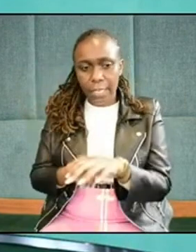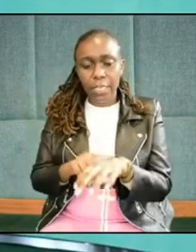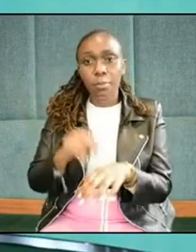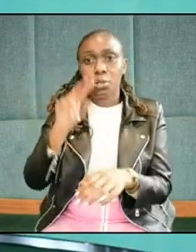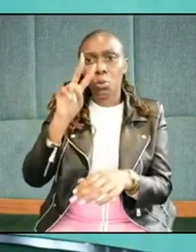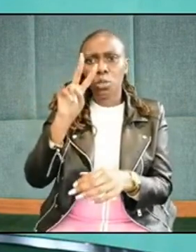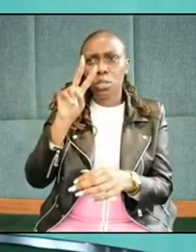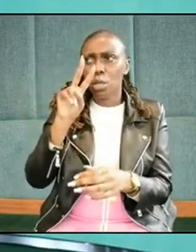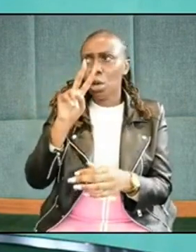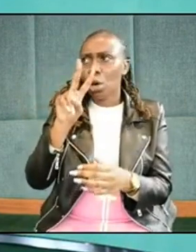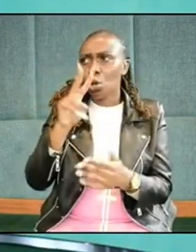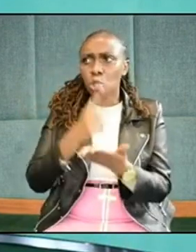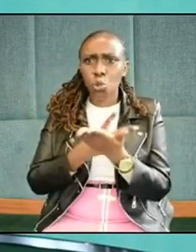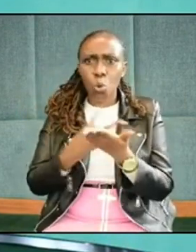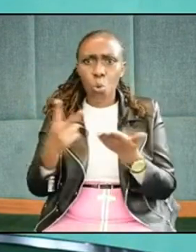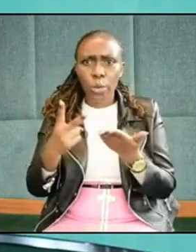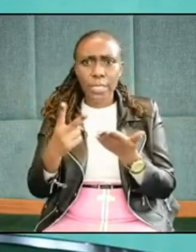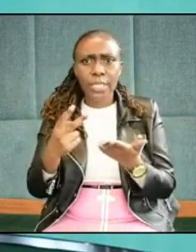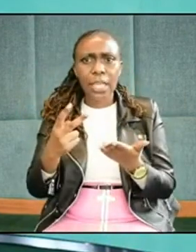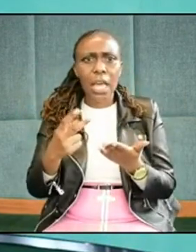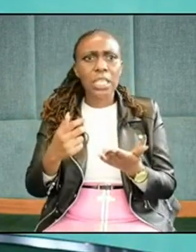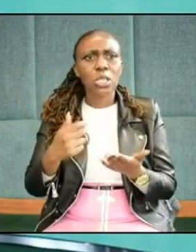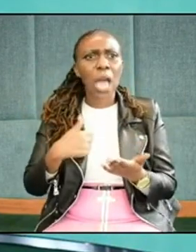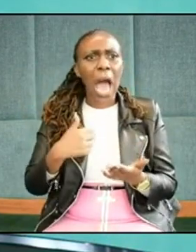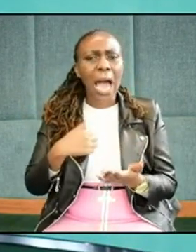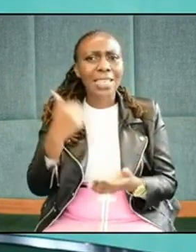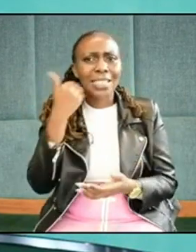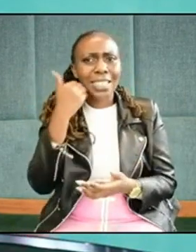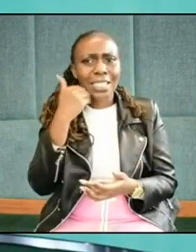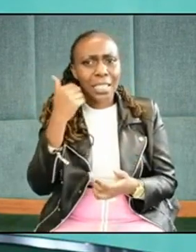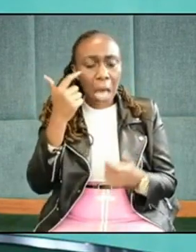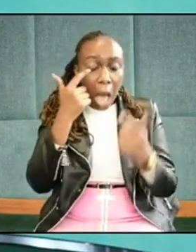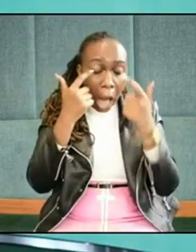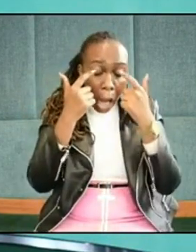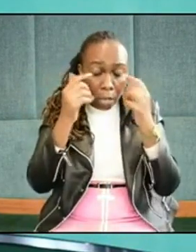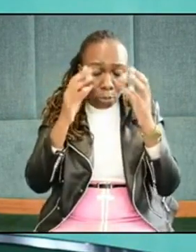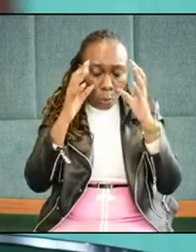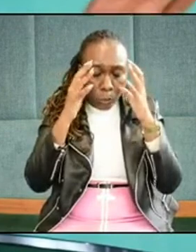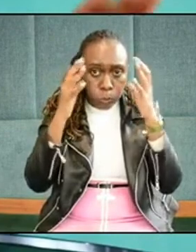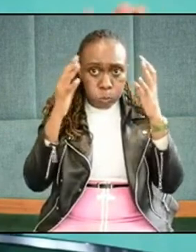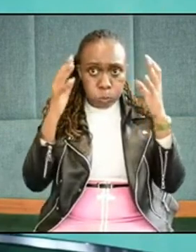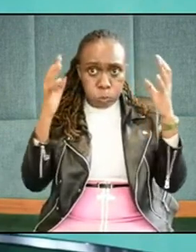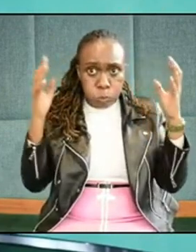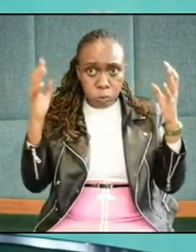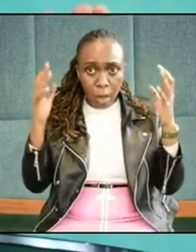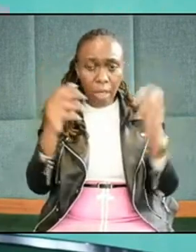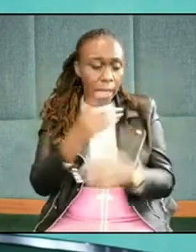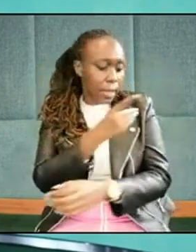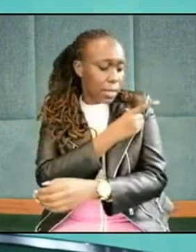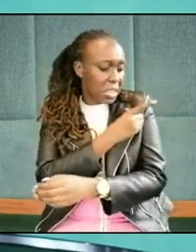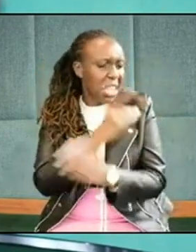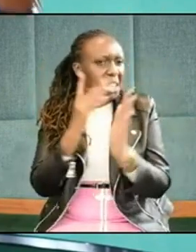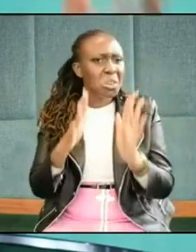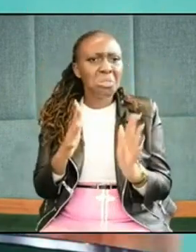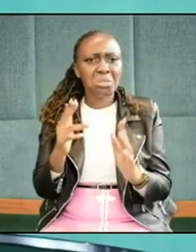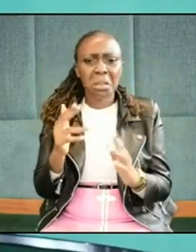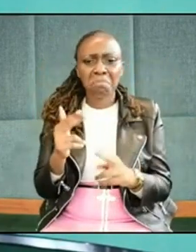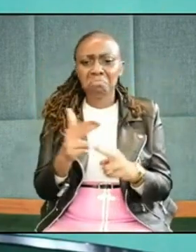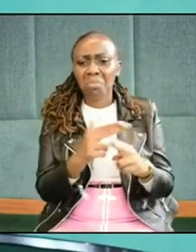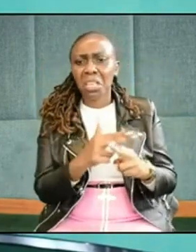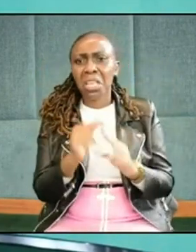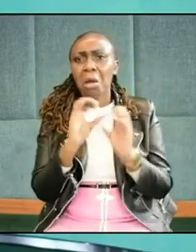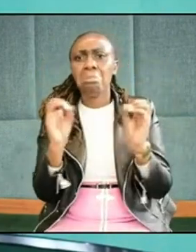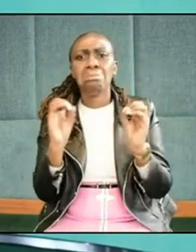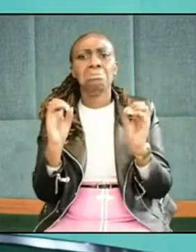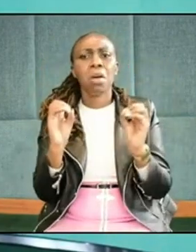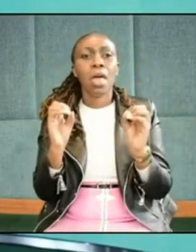was diagnosed of an inflammation on the eyes. She was taken to a doctor. The doctor was so careless that it rendered her blind